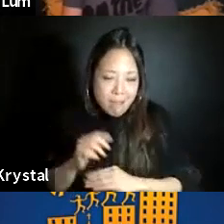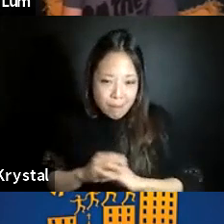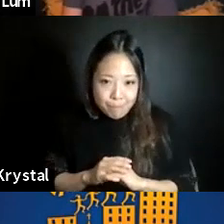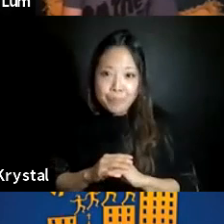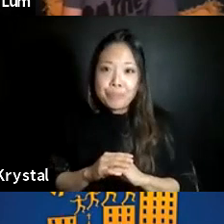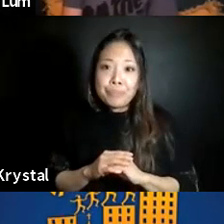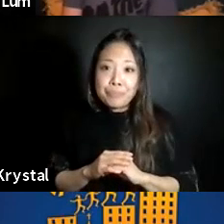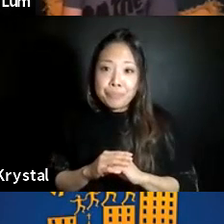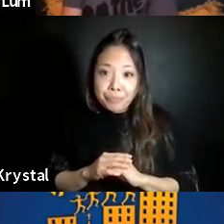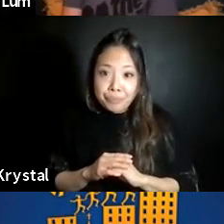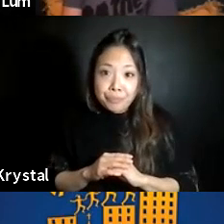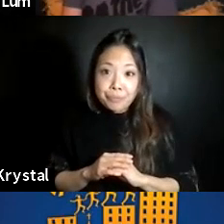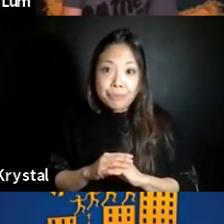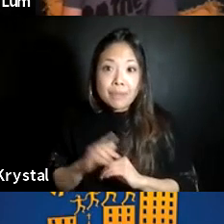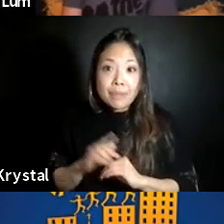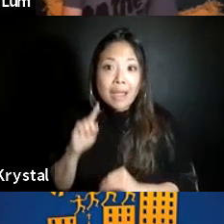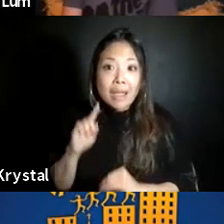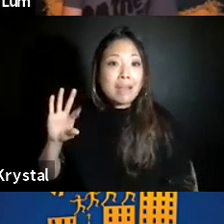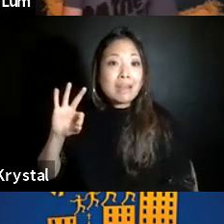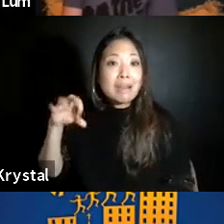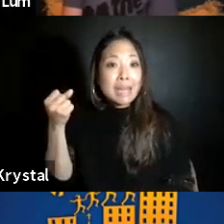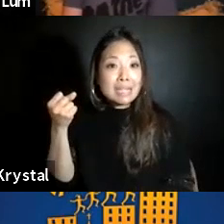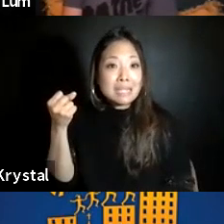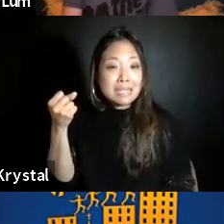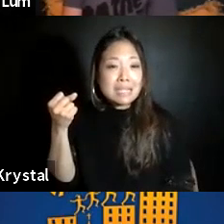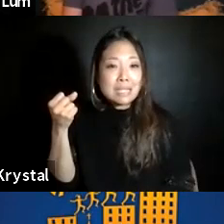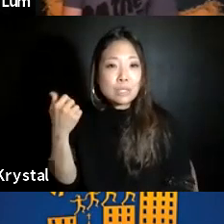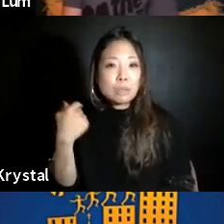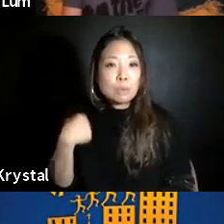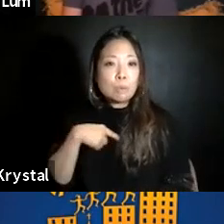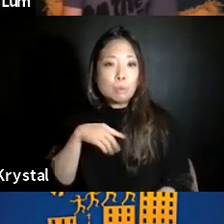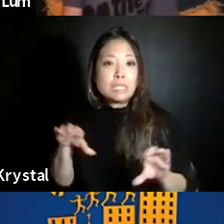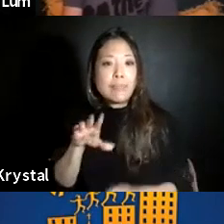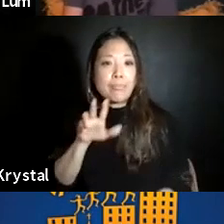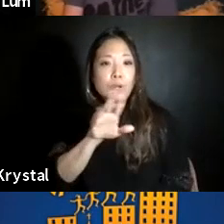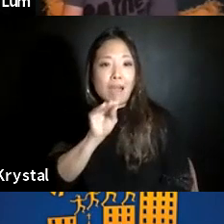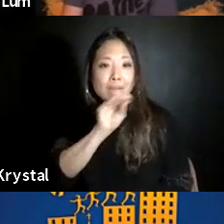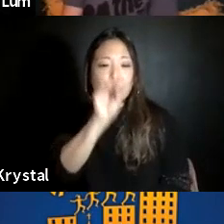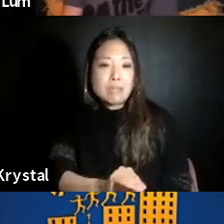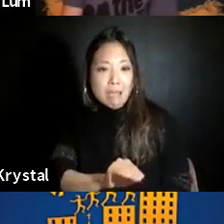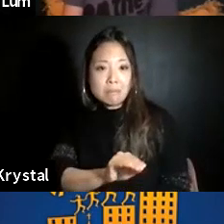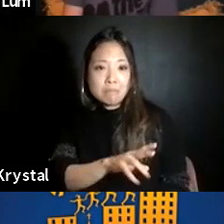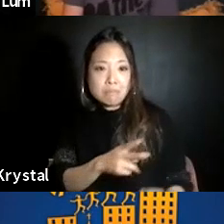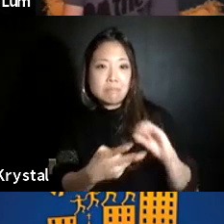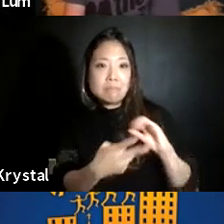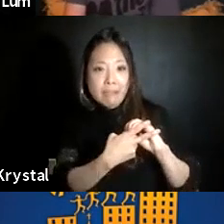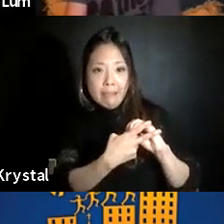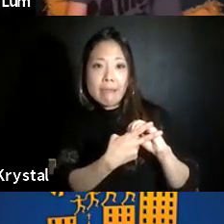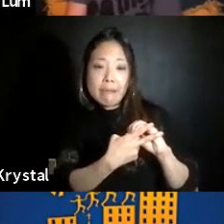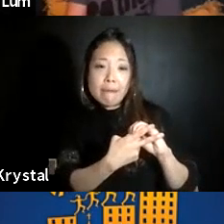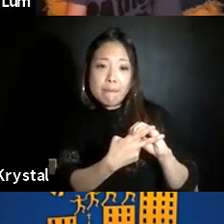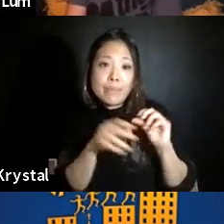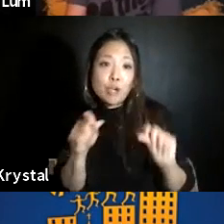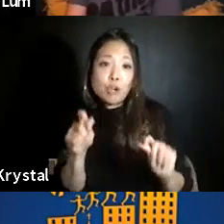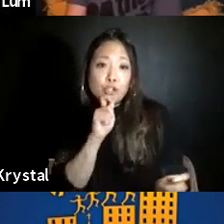that was in place, I believe it was a 35% set aside, but that could certainly be different based on current